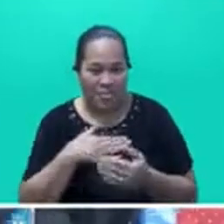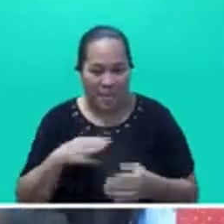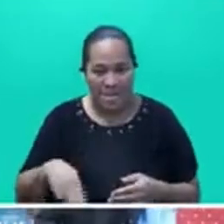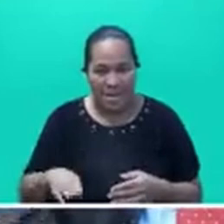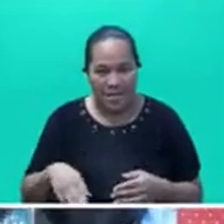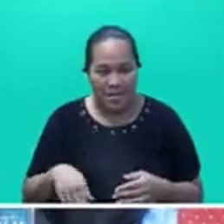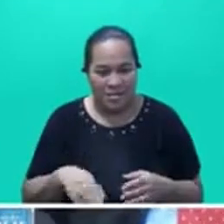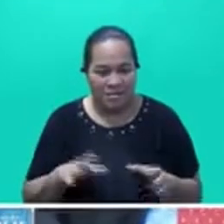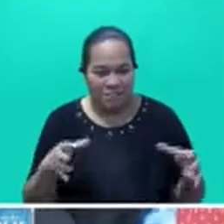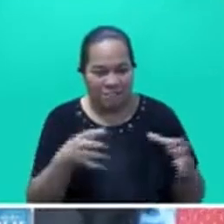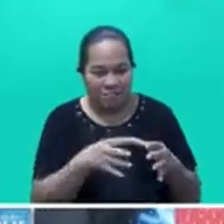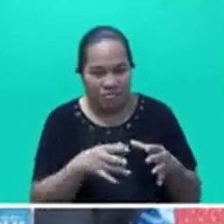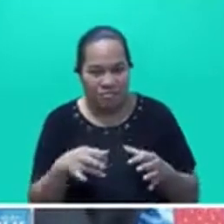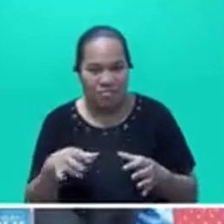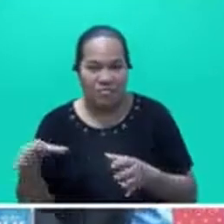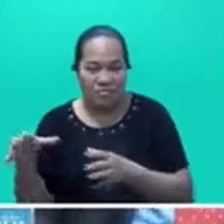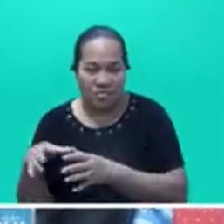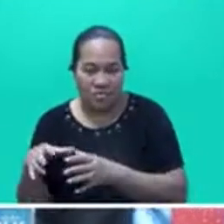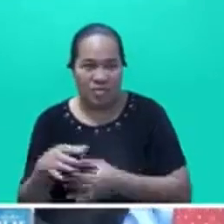of the caucus and of course all members of the